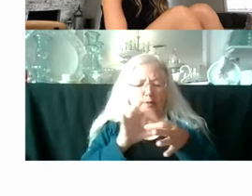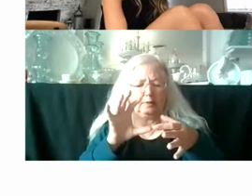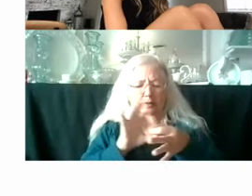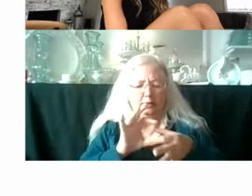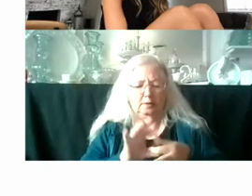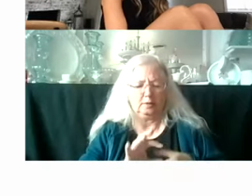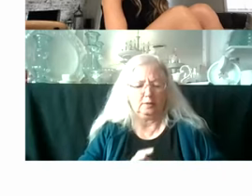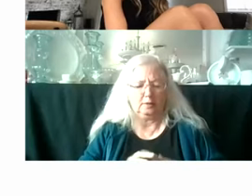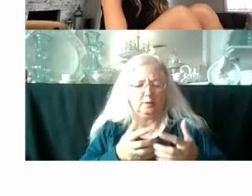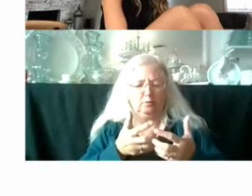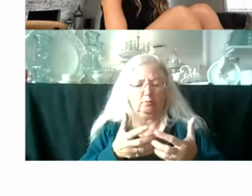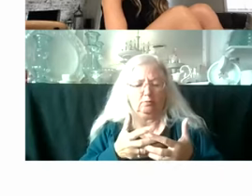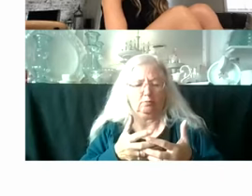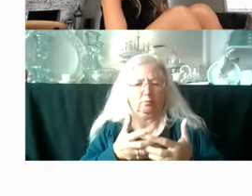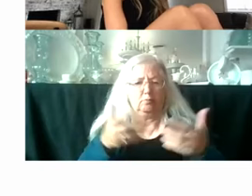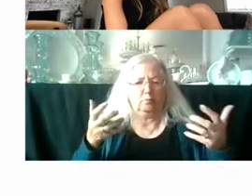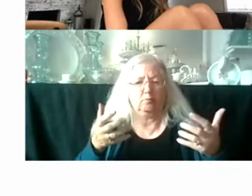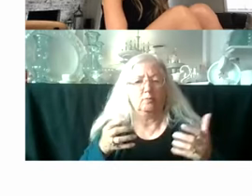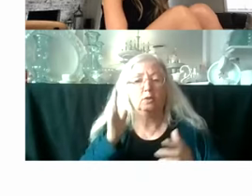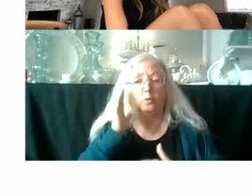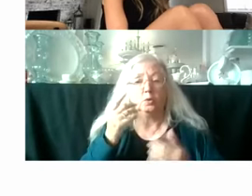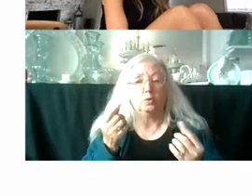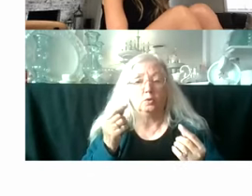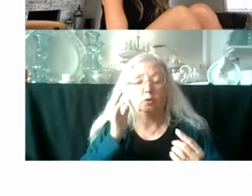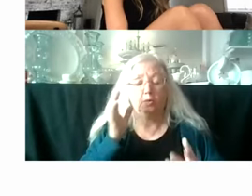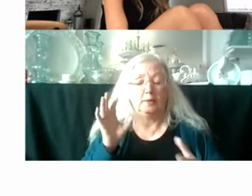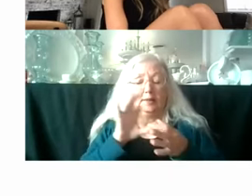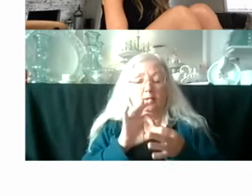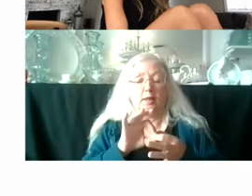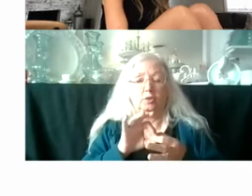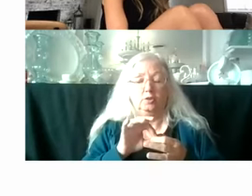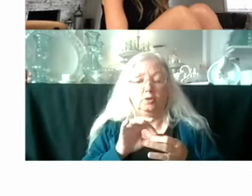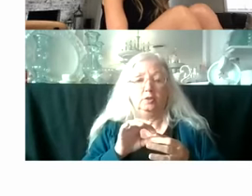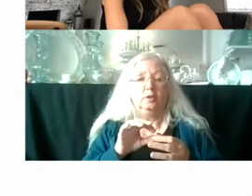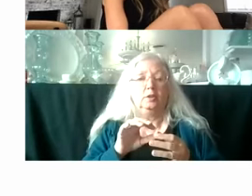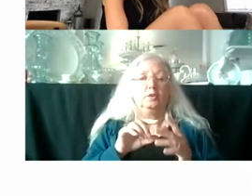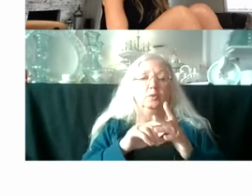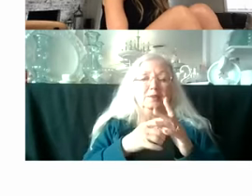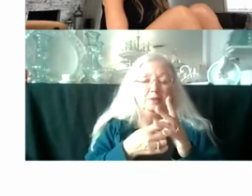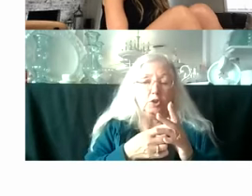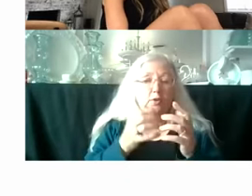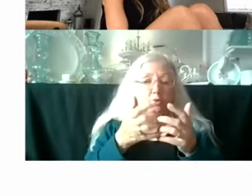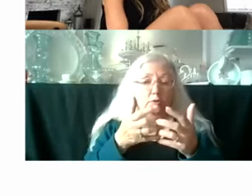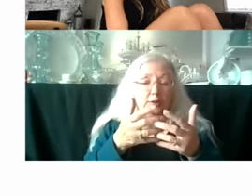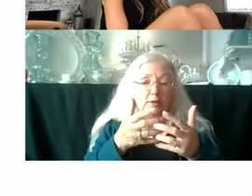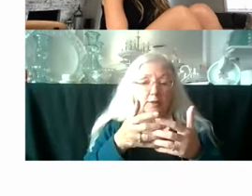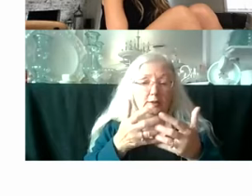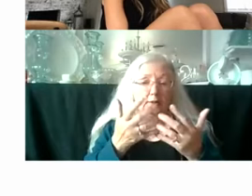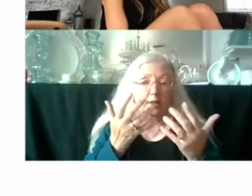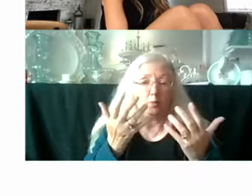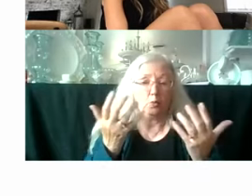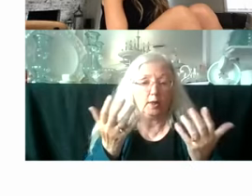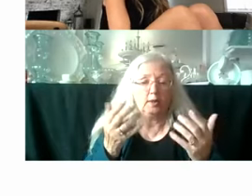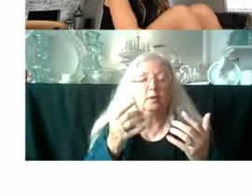Then what it is going to do is it is going to attach to this point, start to separate it, and it is going to move down the line. And